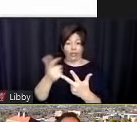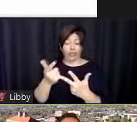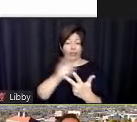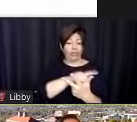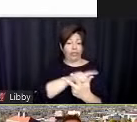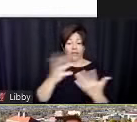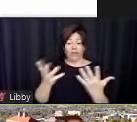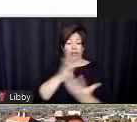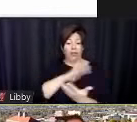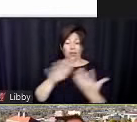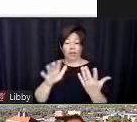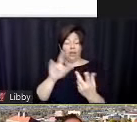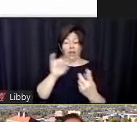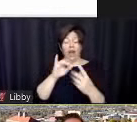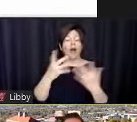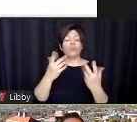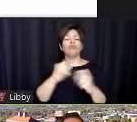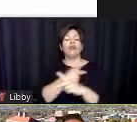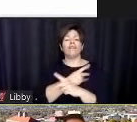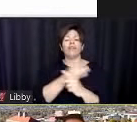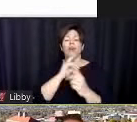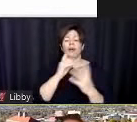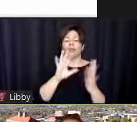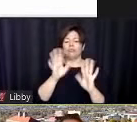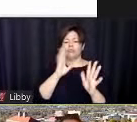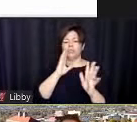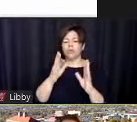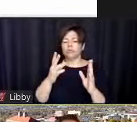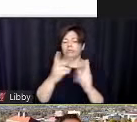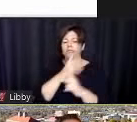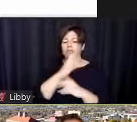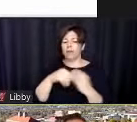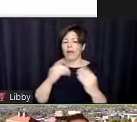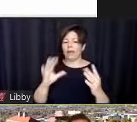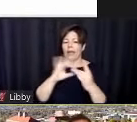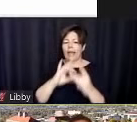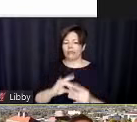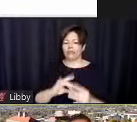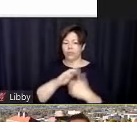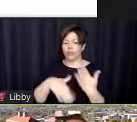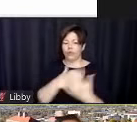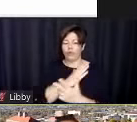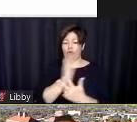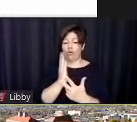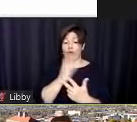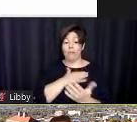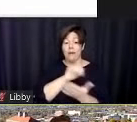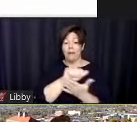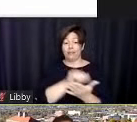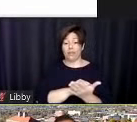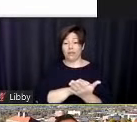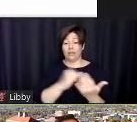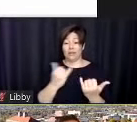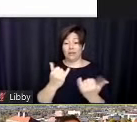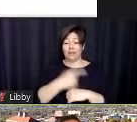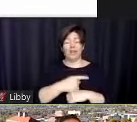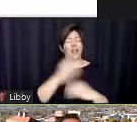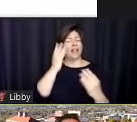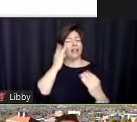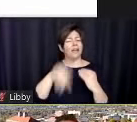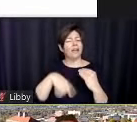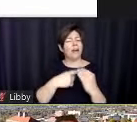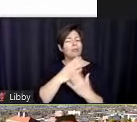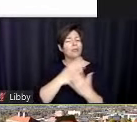in? And I'll try to make those connections this morning. And so my agenda this morning really is to have us thinking about some of